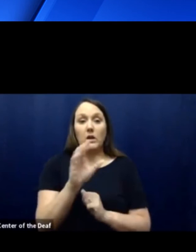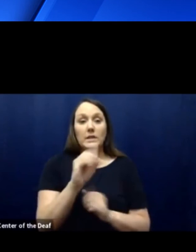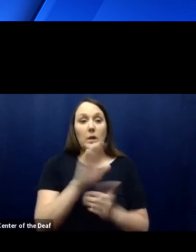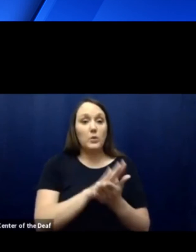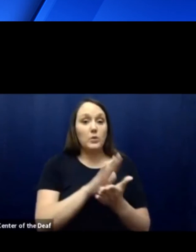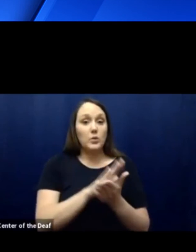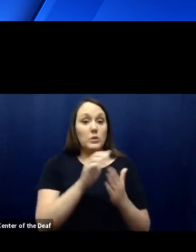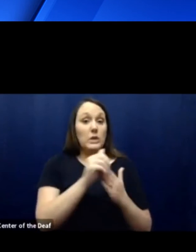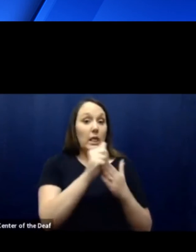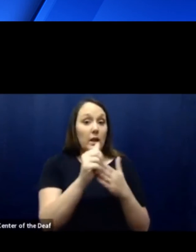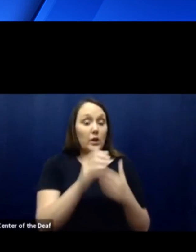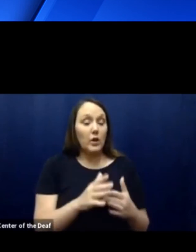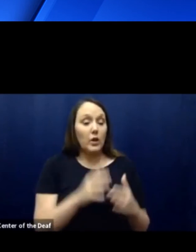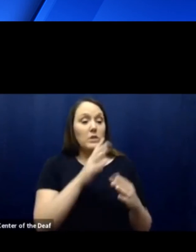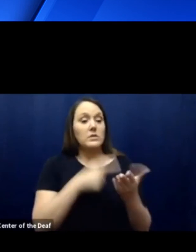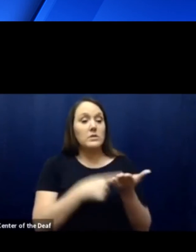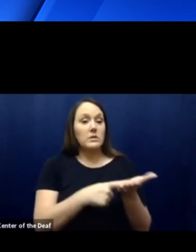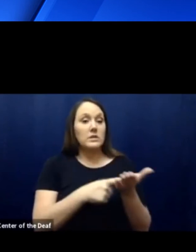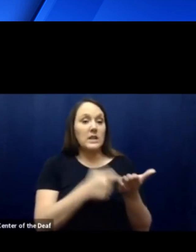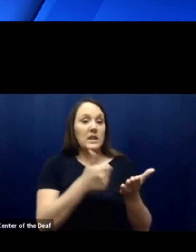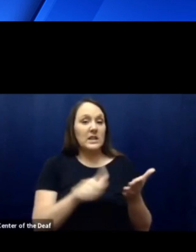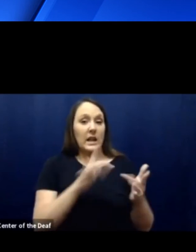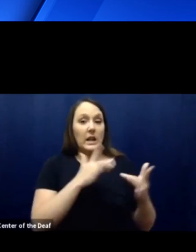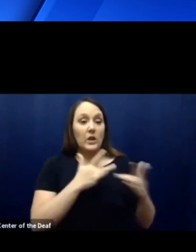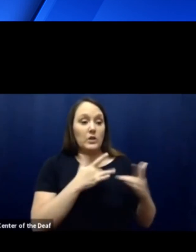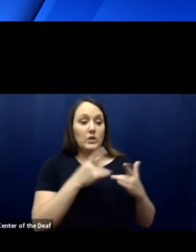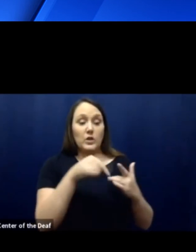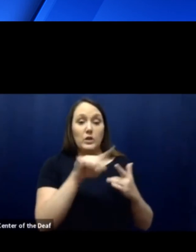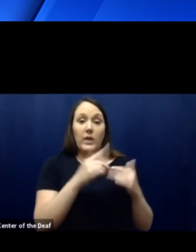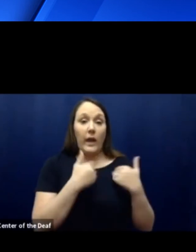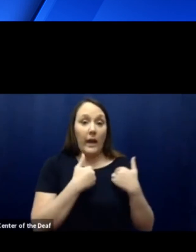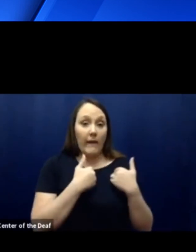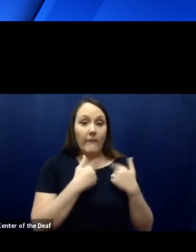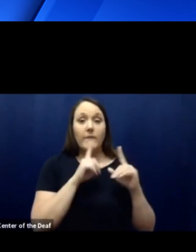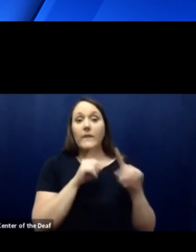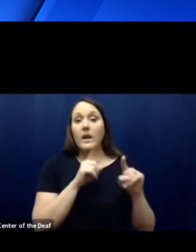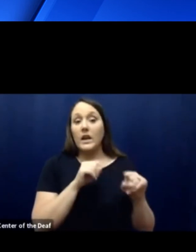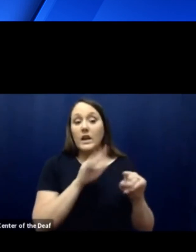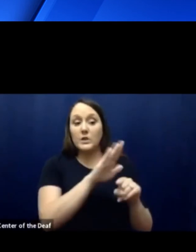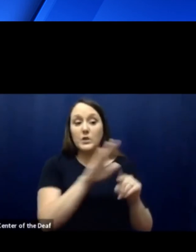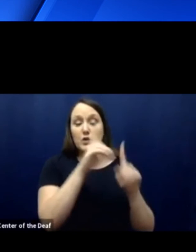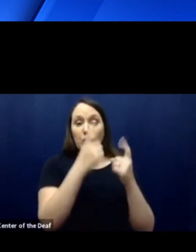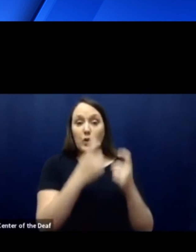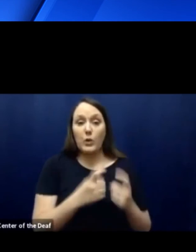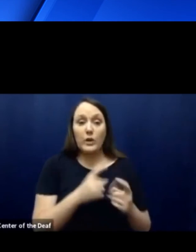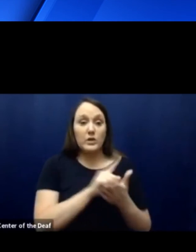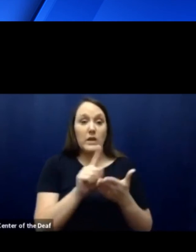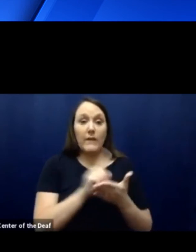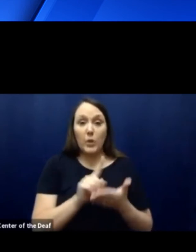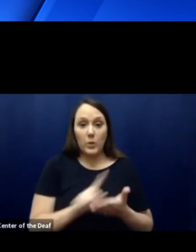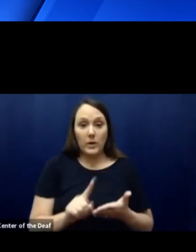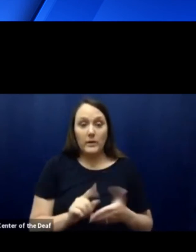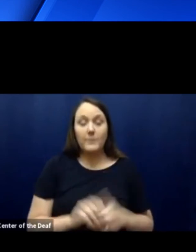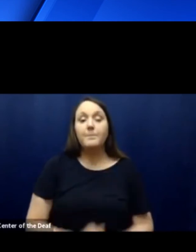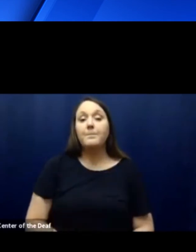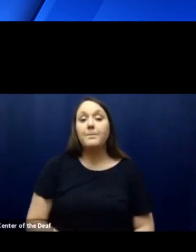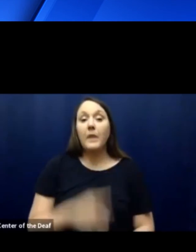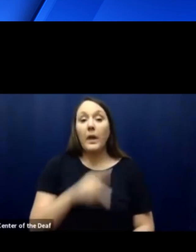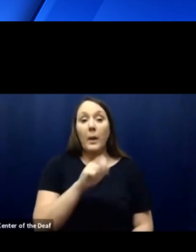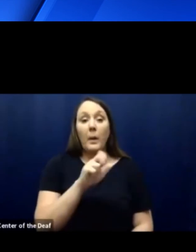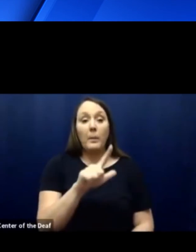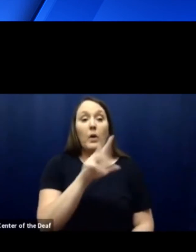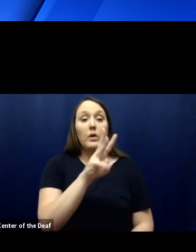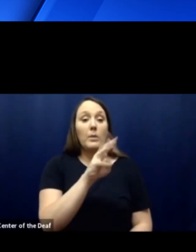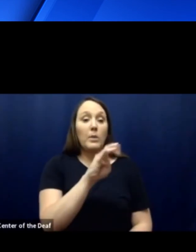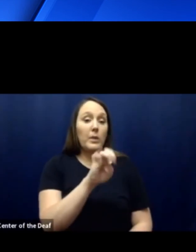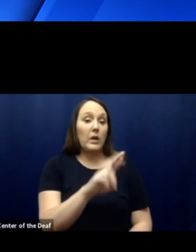leadership to discuss any concerns they may have or answer questions once a week. From Paul with WBIR,